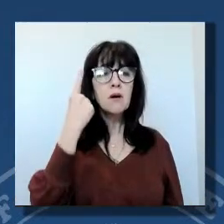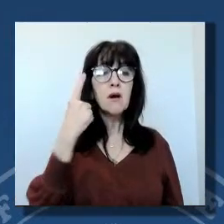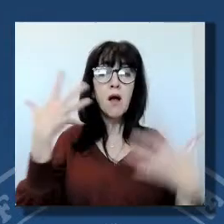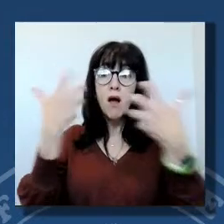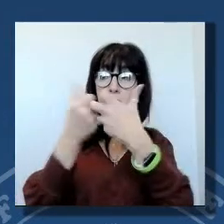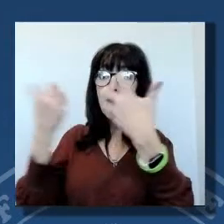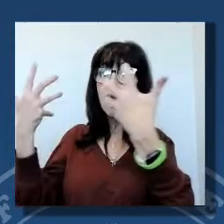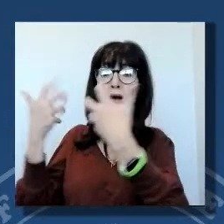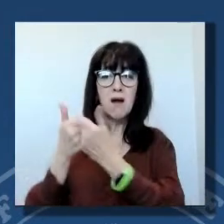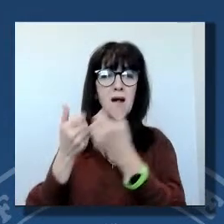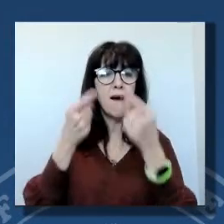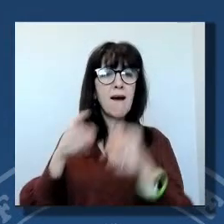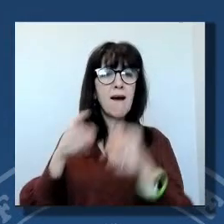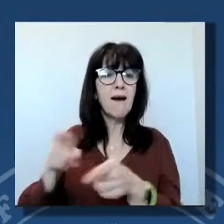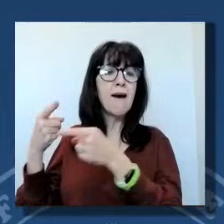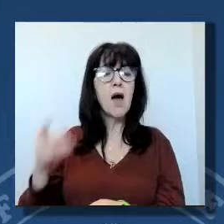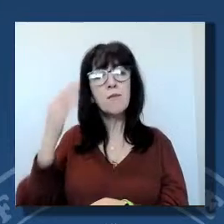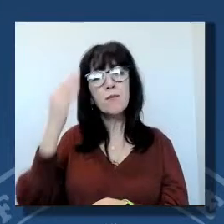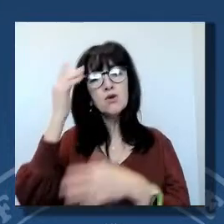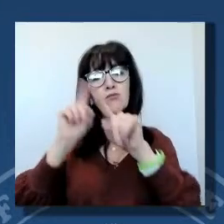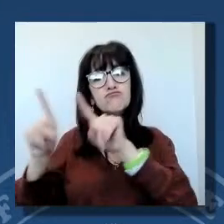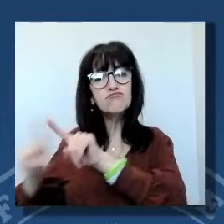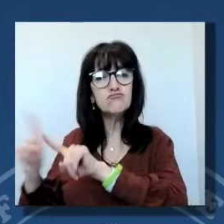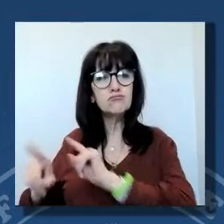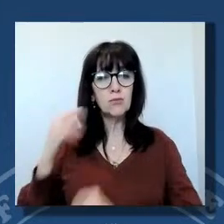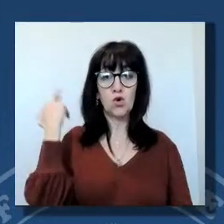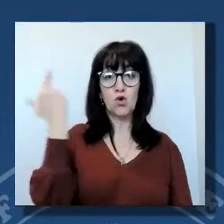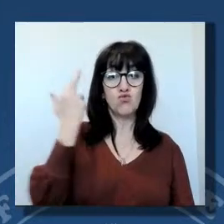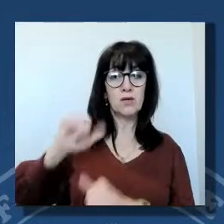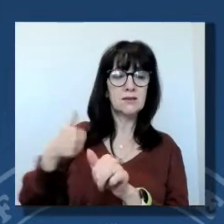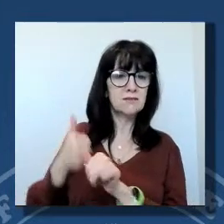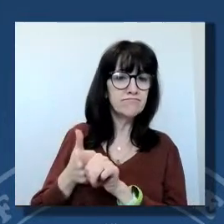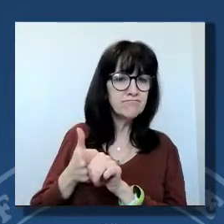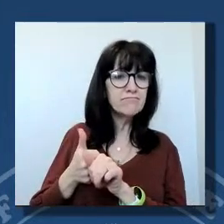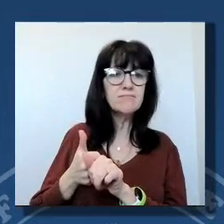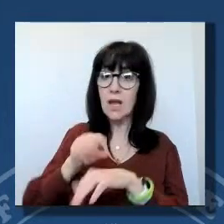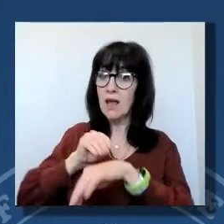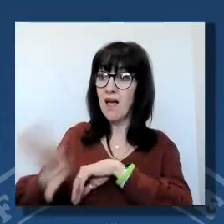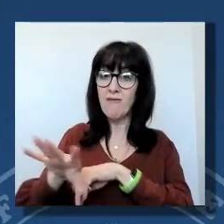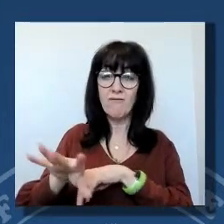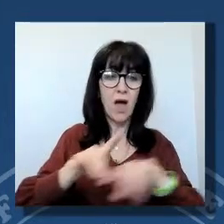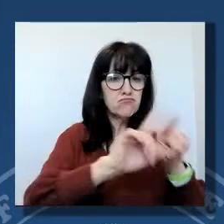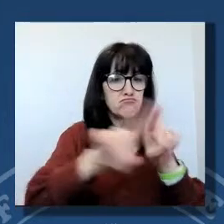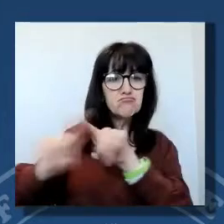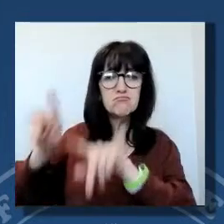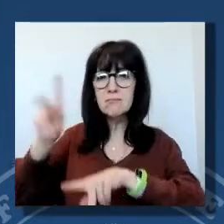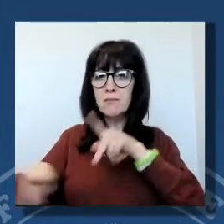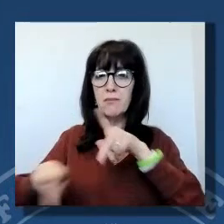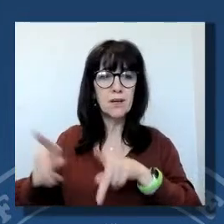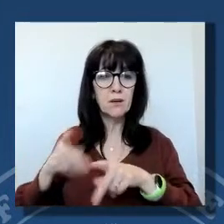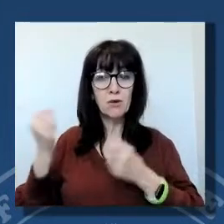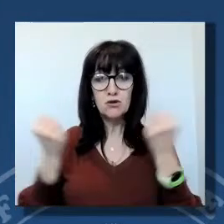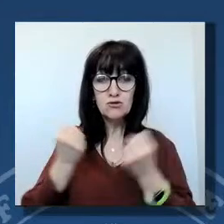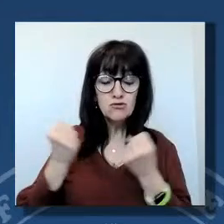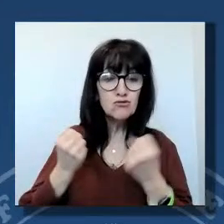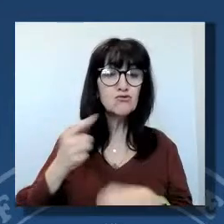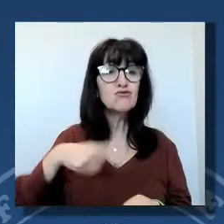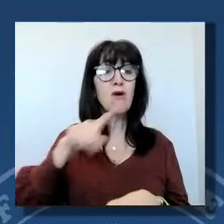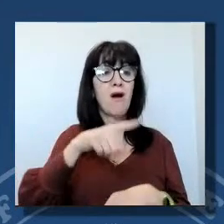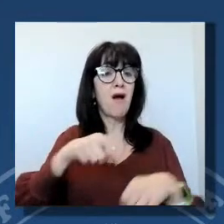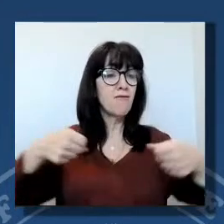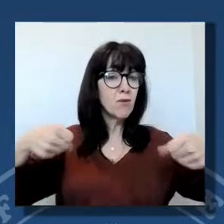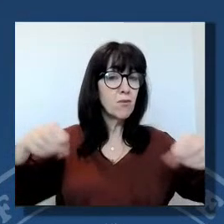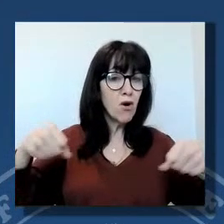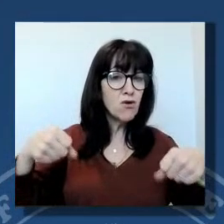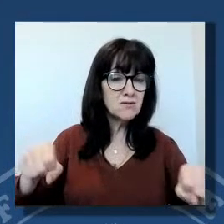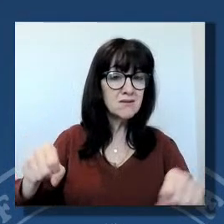people: pedestrians, cyclists, motorcyclists, automobile drivers. Just last night, if you haven't seen the news, we had a